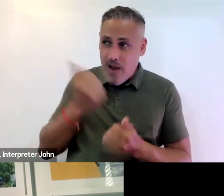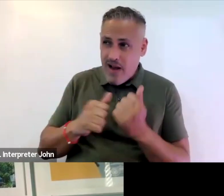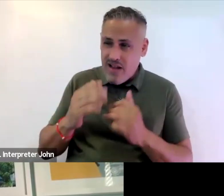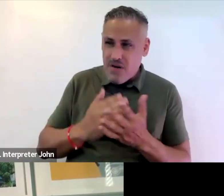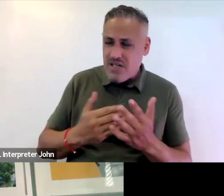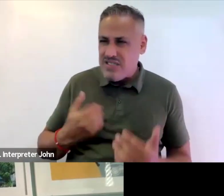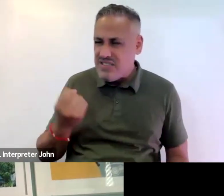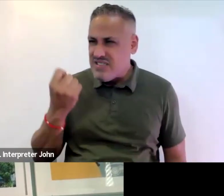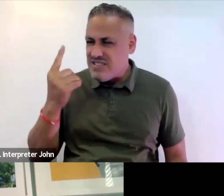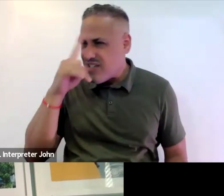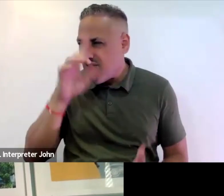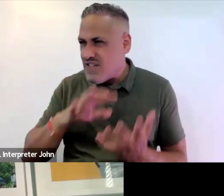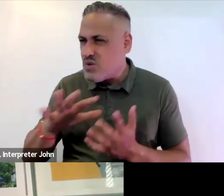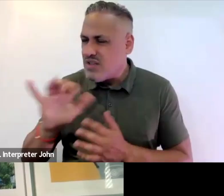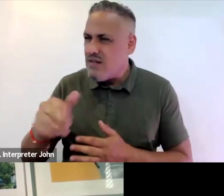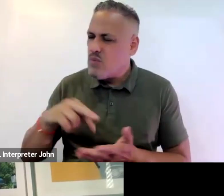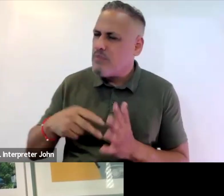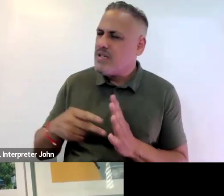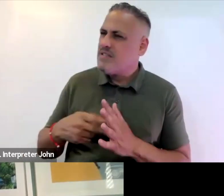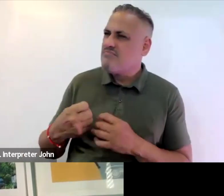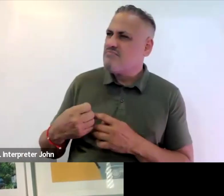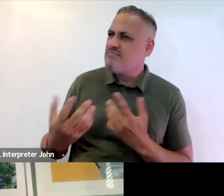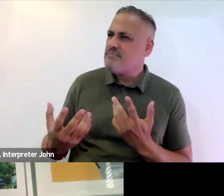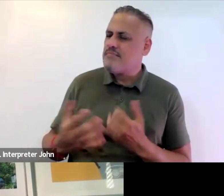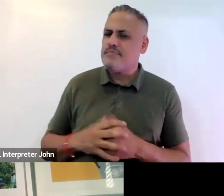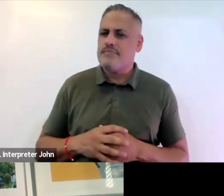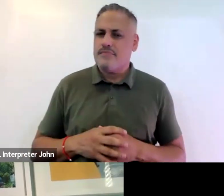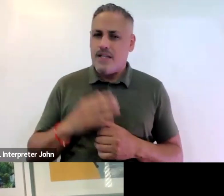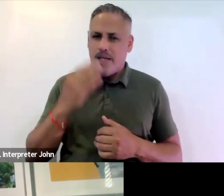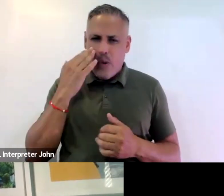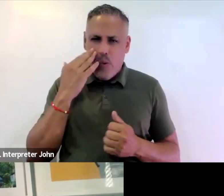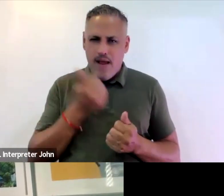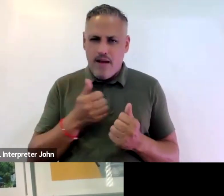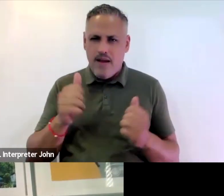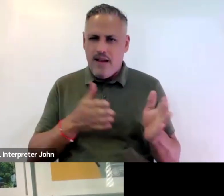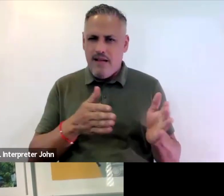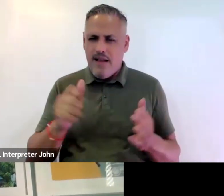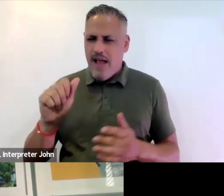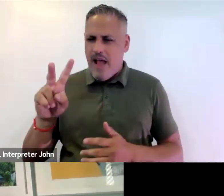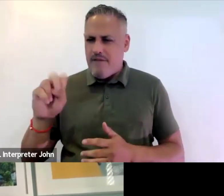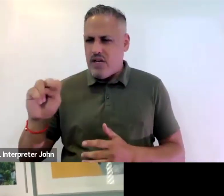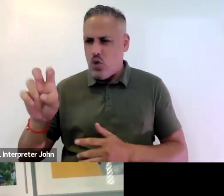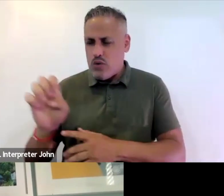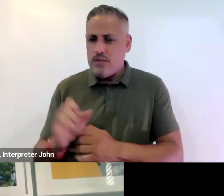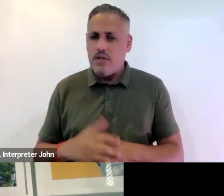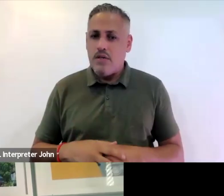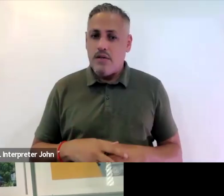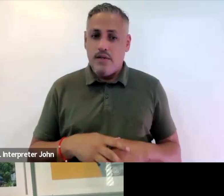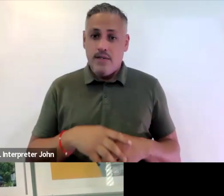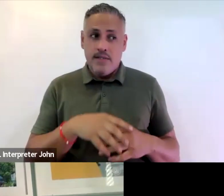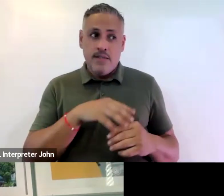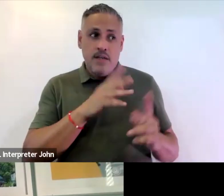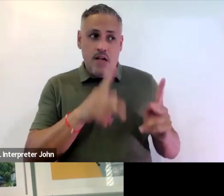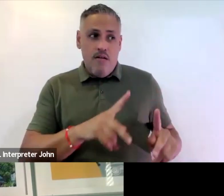a little confused by. What do you mean, do I know any avenues? Then feel free to chime in the